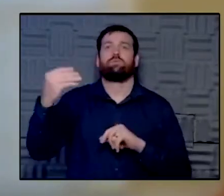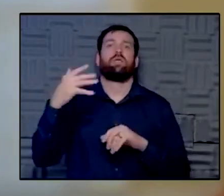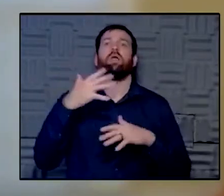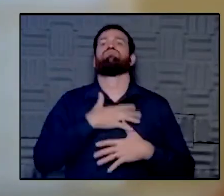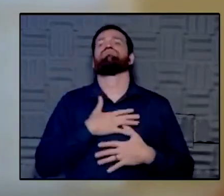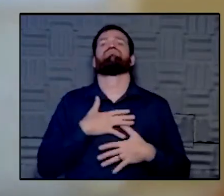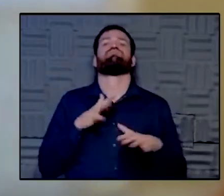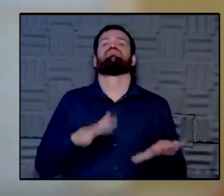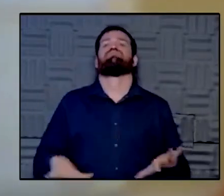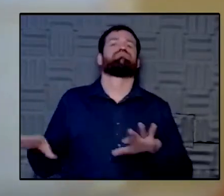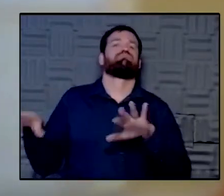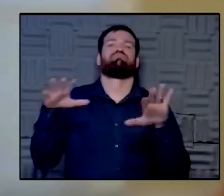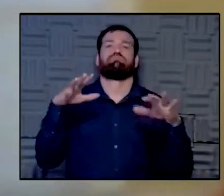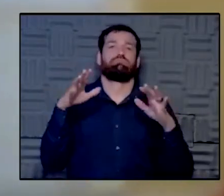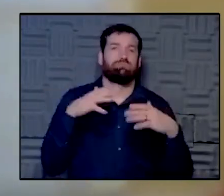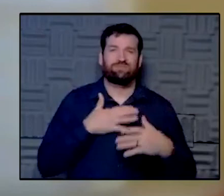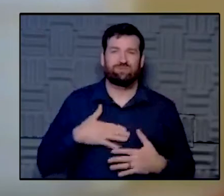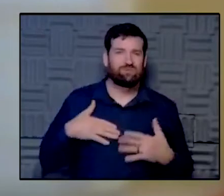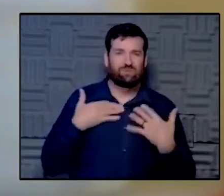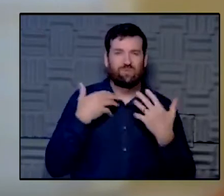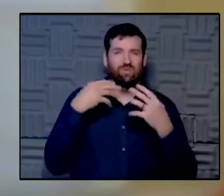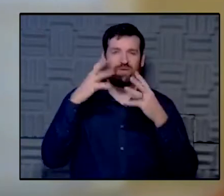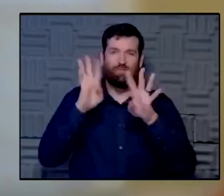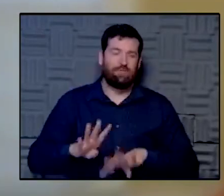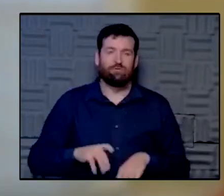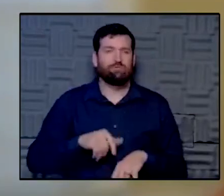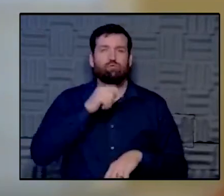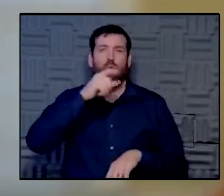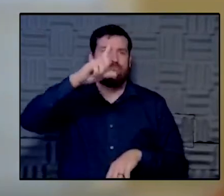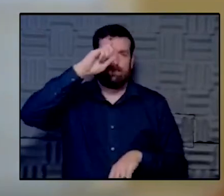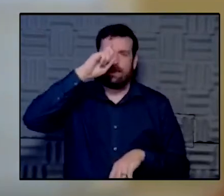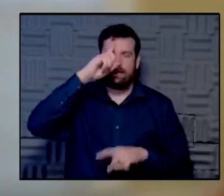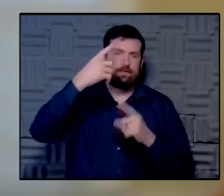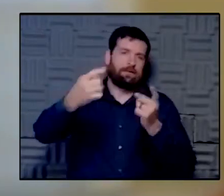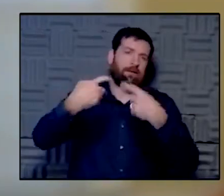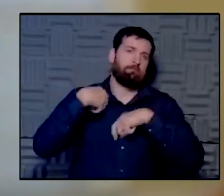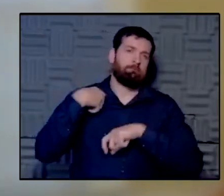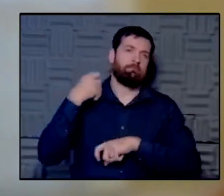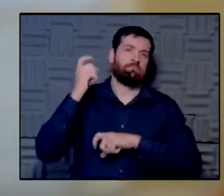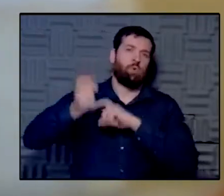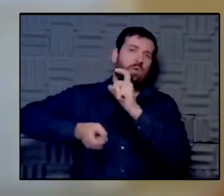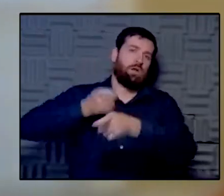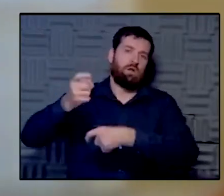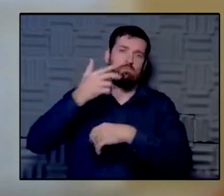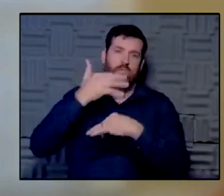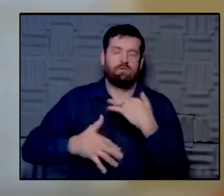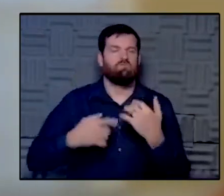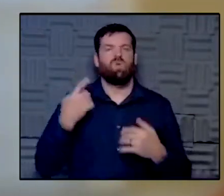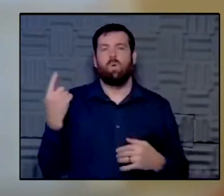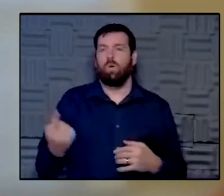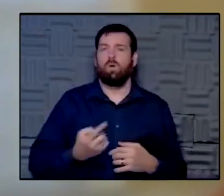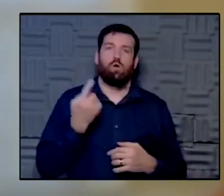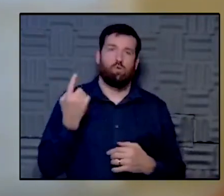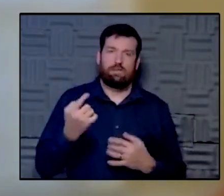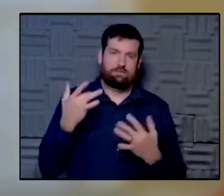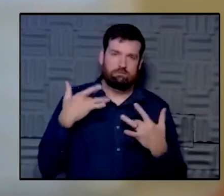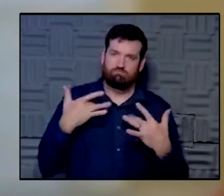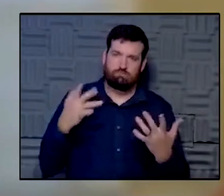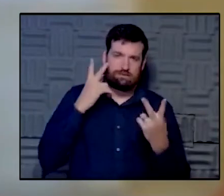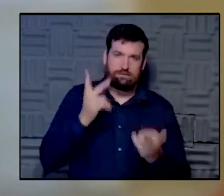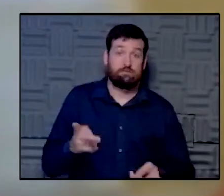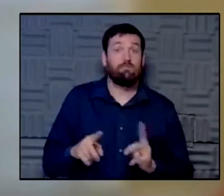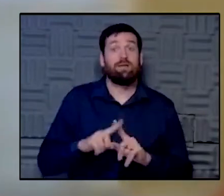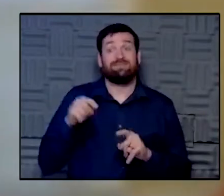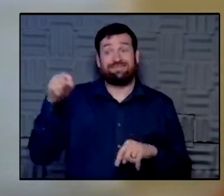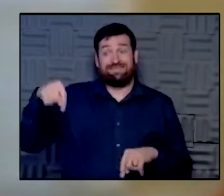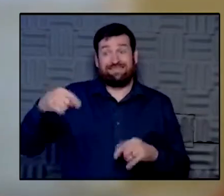weather. They don't really think about coming in and donating blood as often. So we always see a shortage there. However, this shortage is a